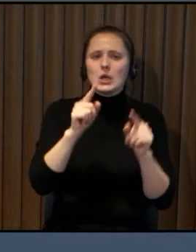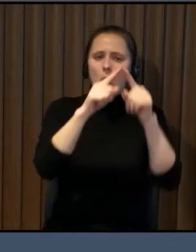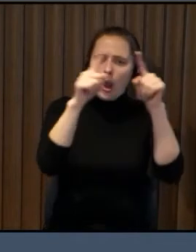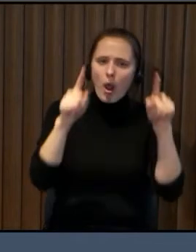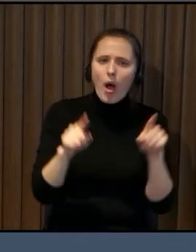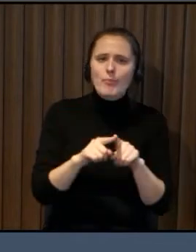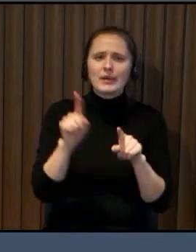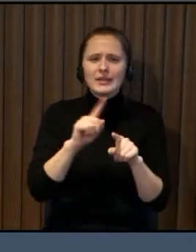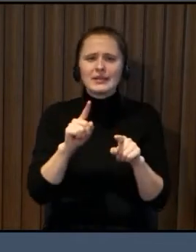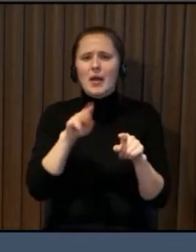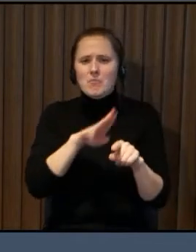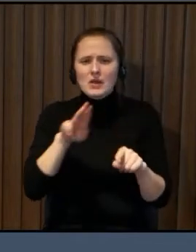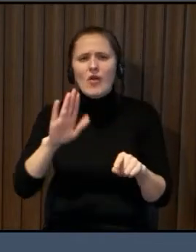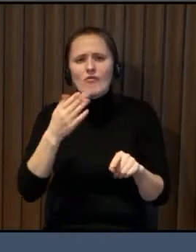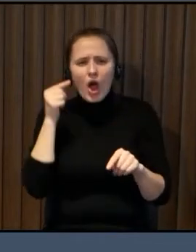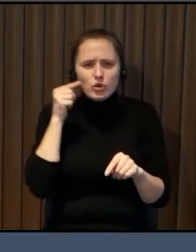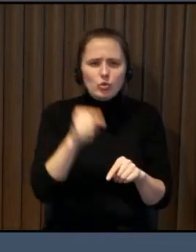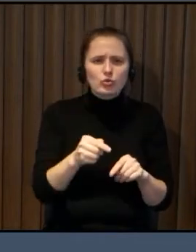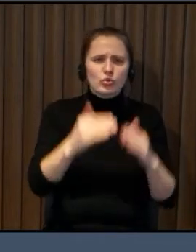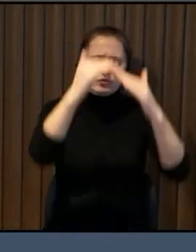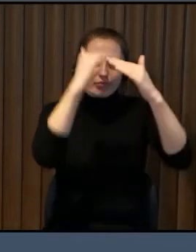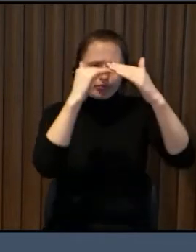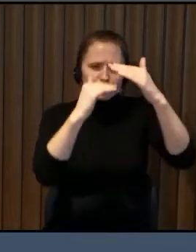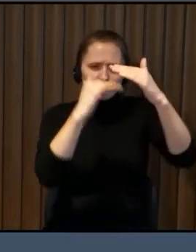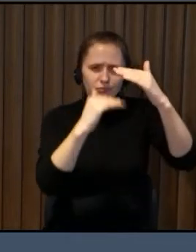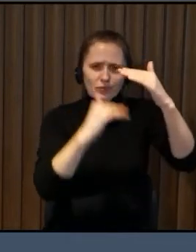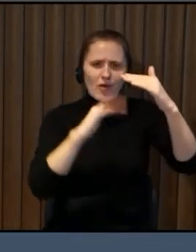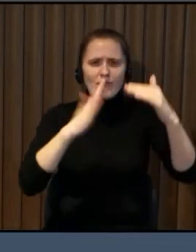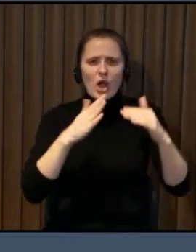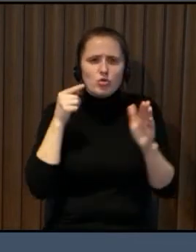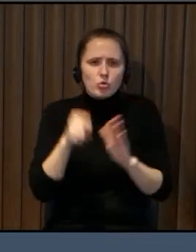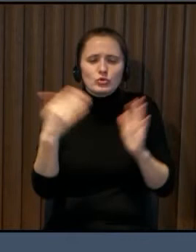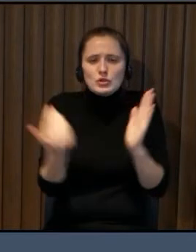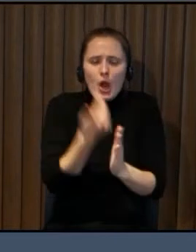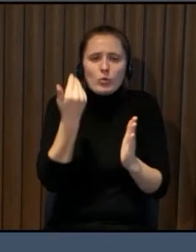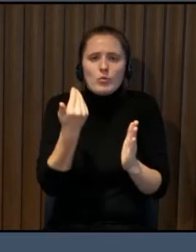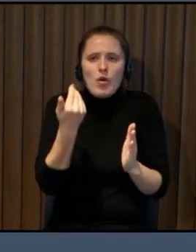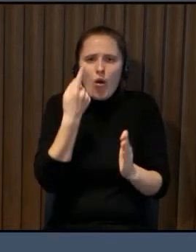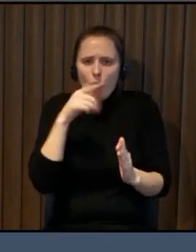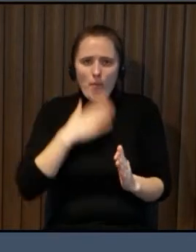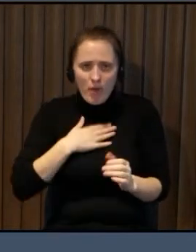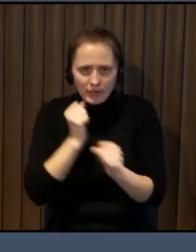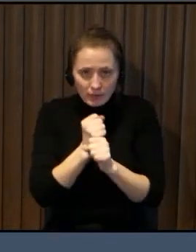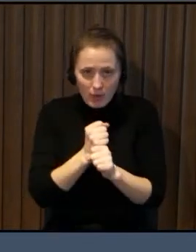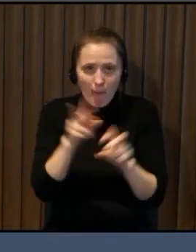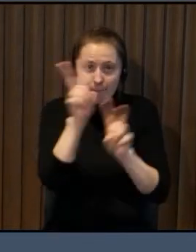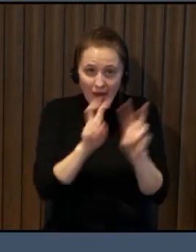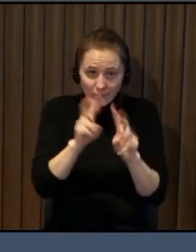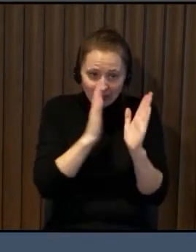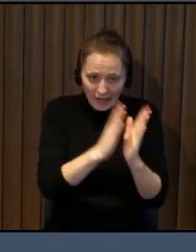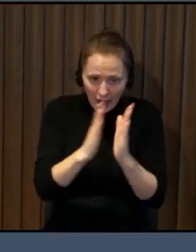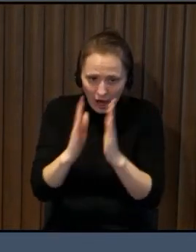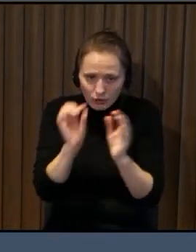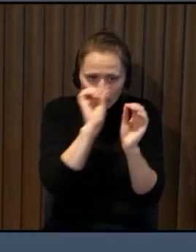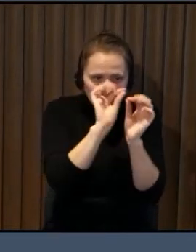not like that I have a page, there are 1 million or 1,000 sub-chapters and 1,000